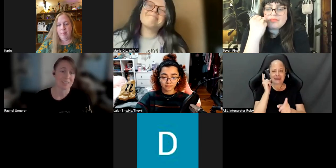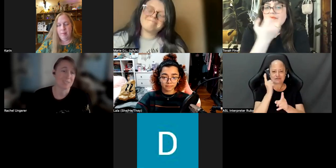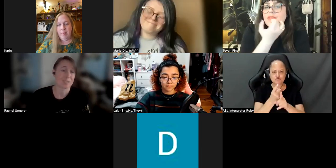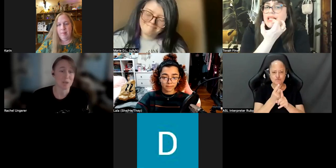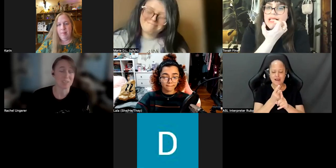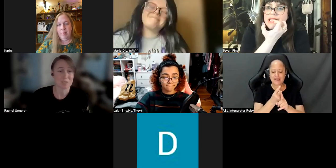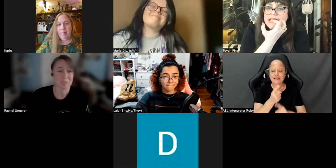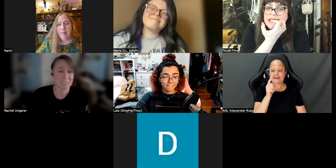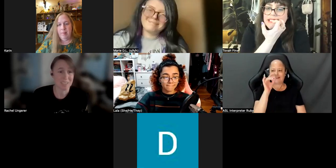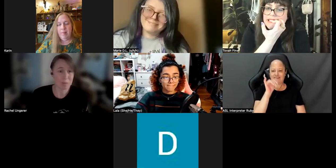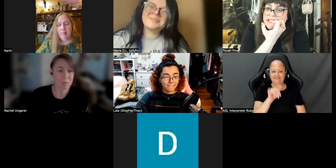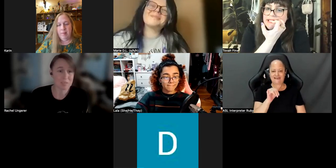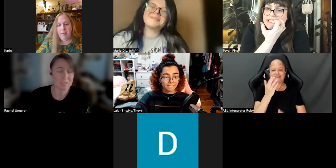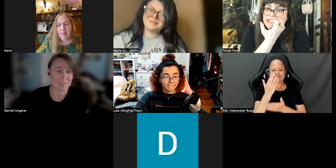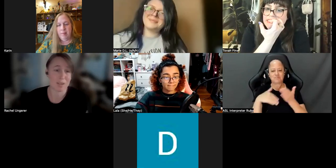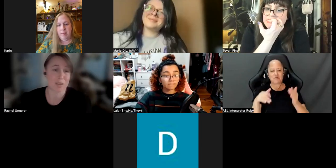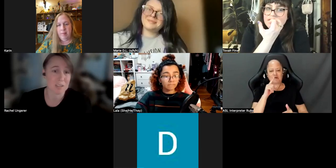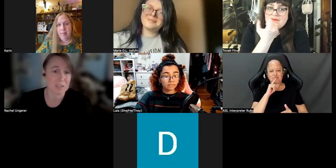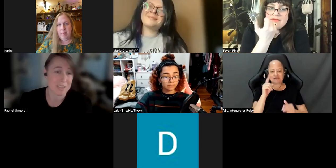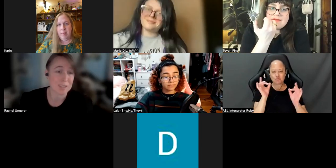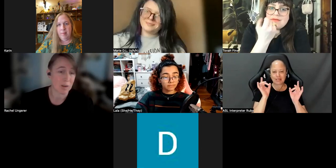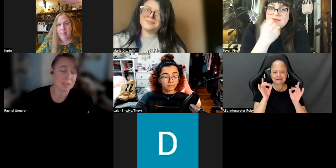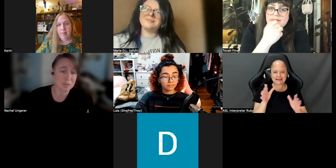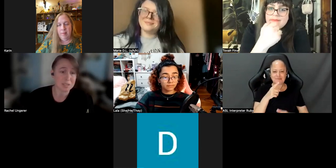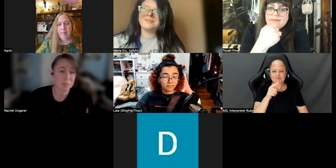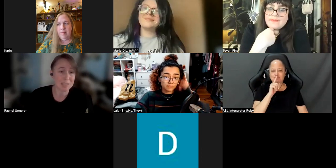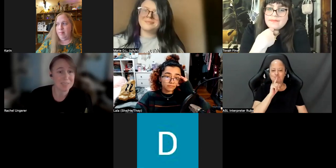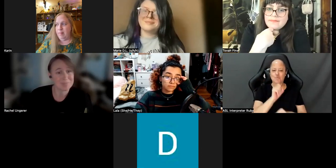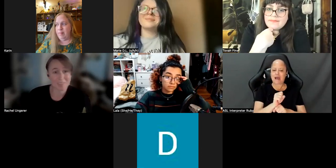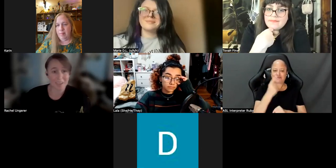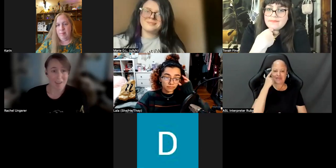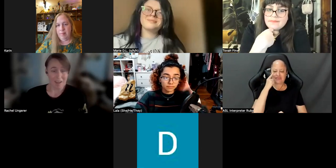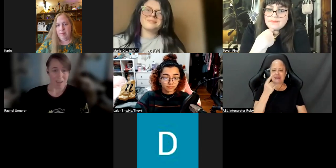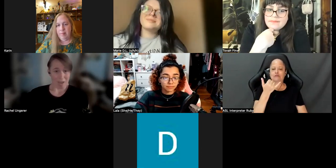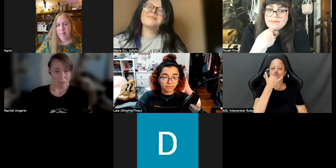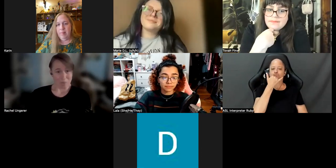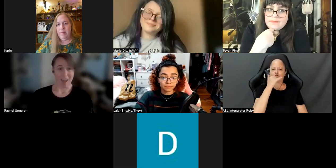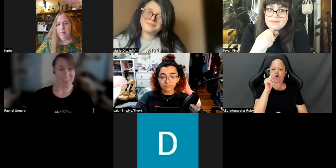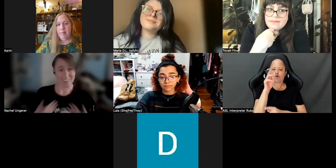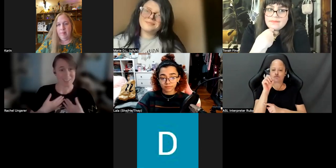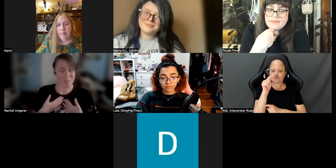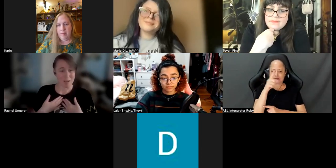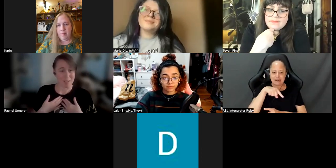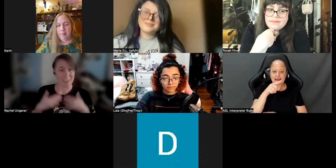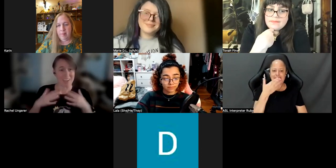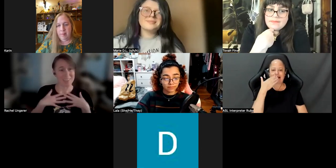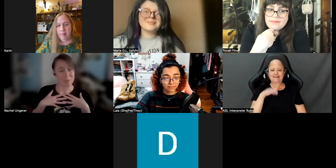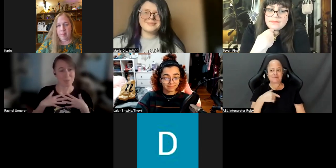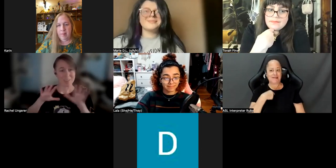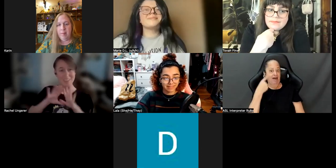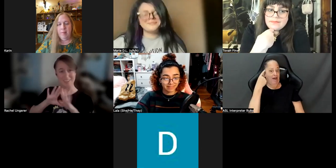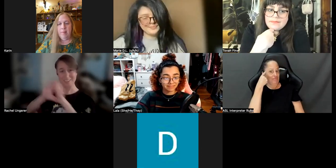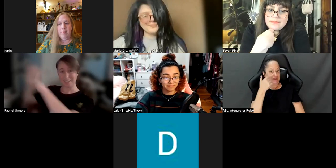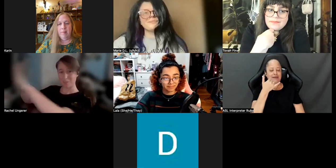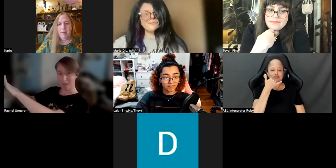And that's the part that's really terrible, is that they don't actually think it's wrong to treat us badly. I think it's wrong, and